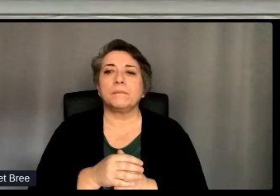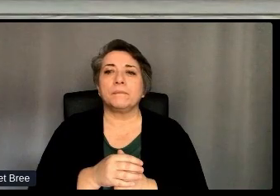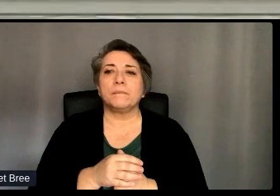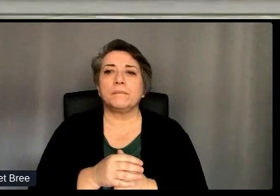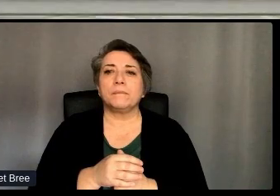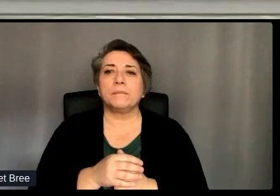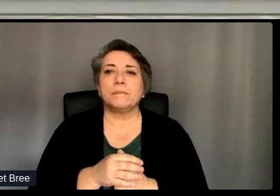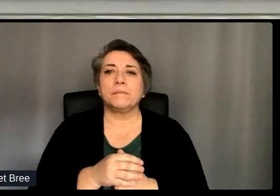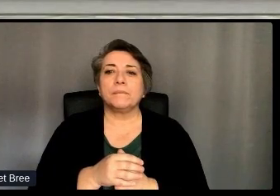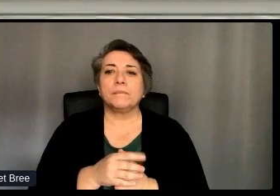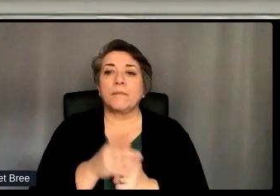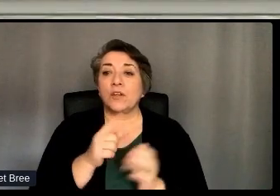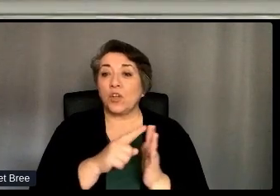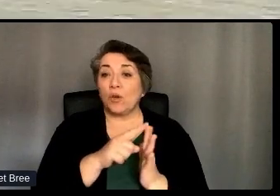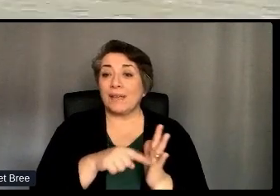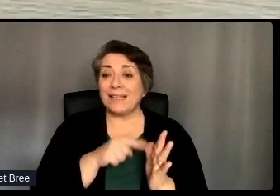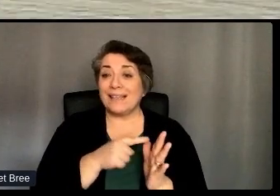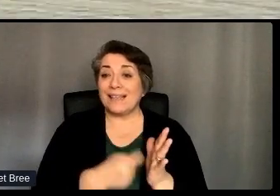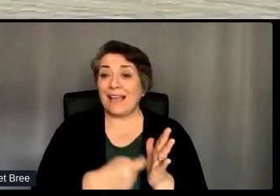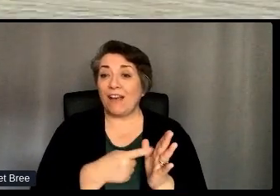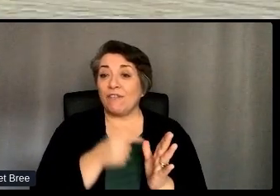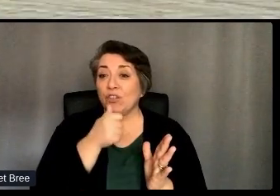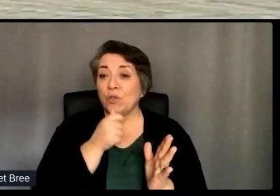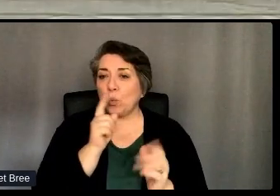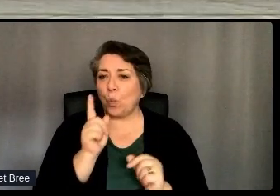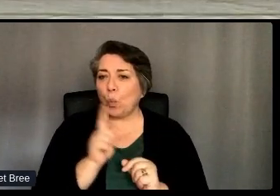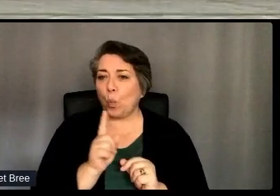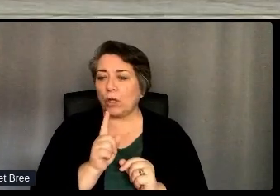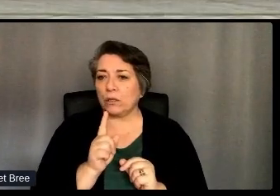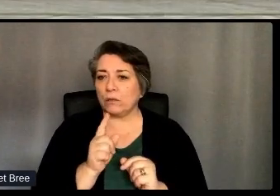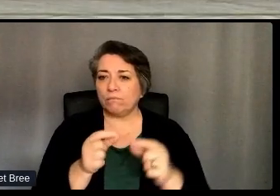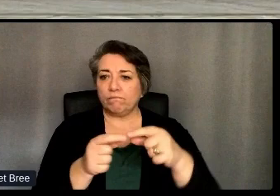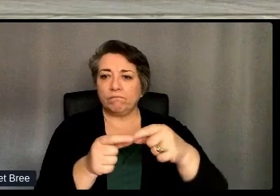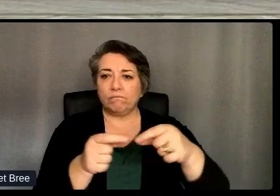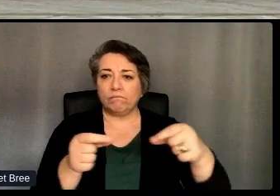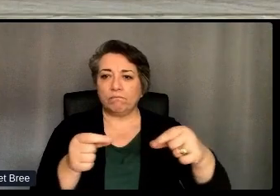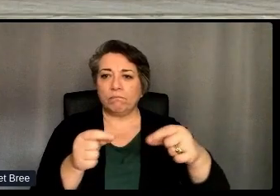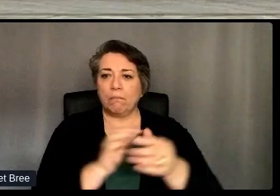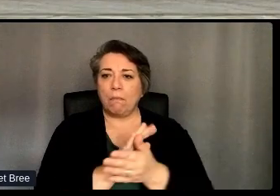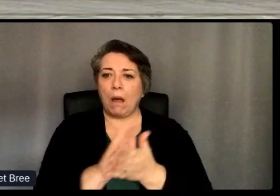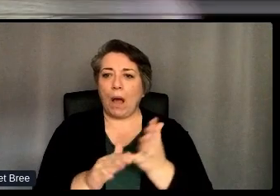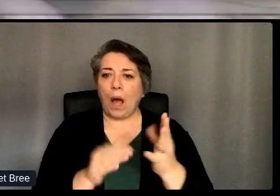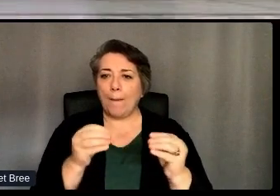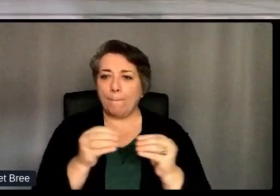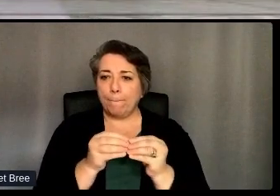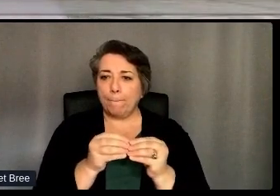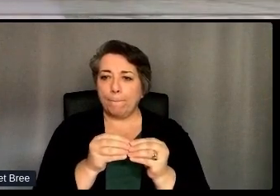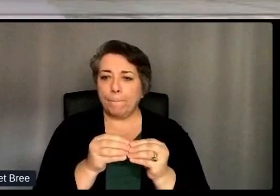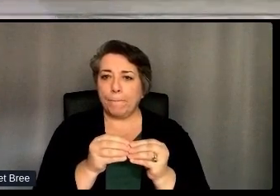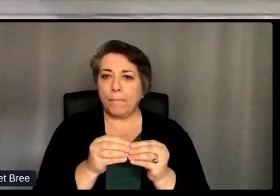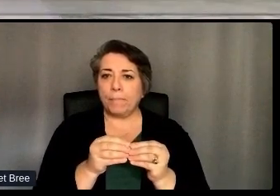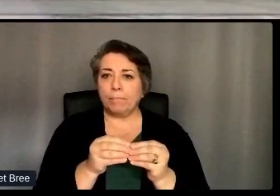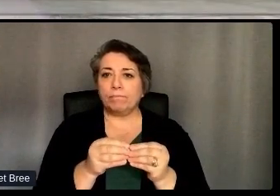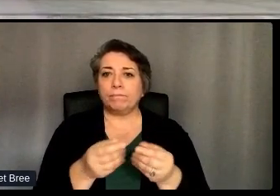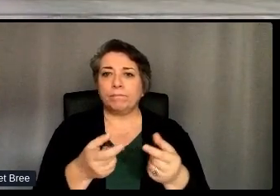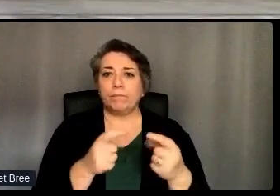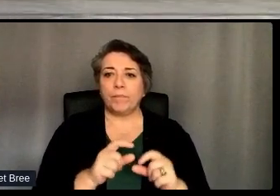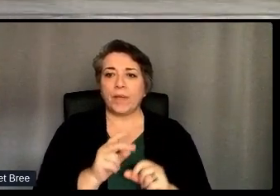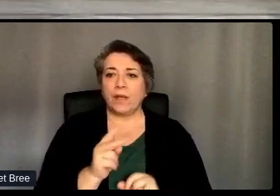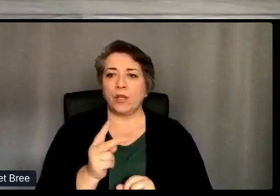So Yara is using the following accessories in her setup. She's using the hub to connect the button to her PC, the dual